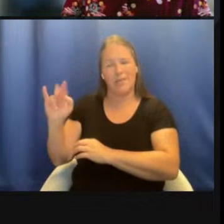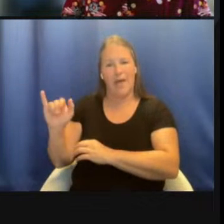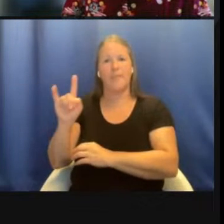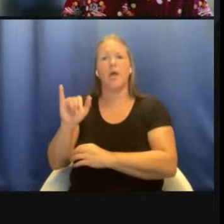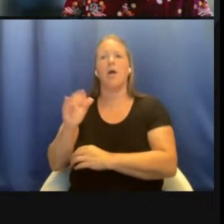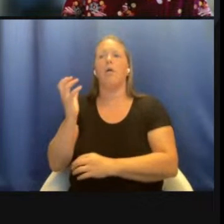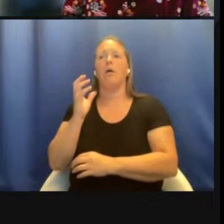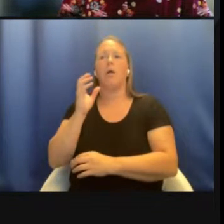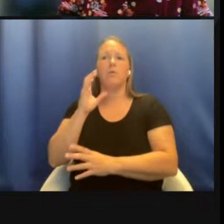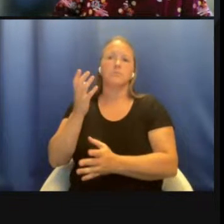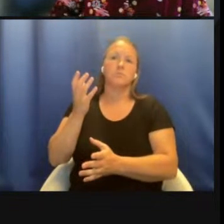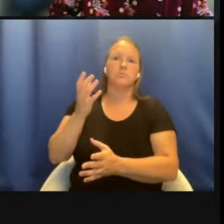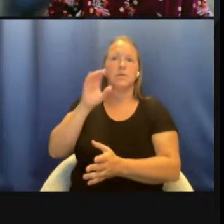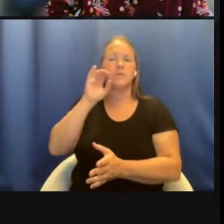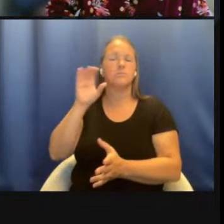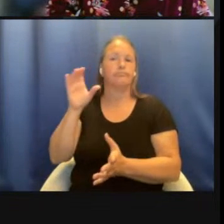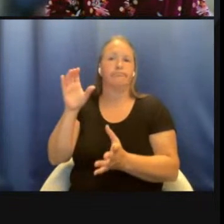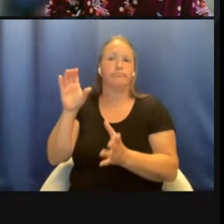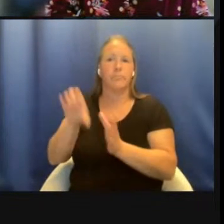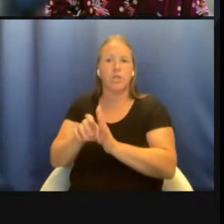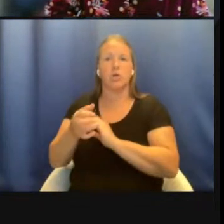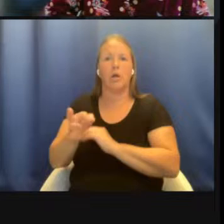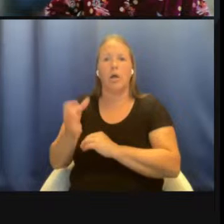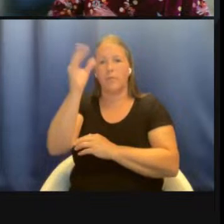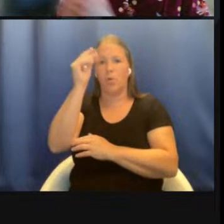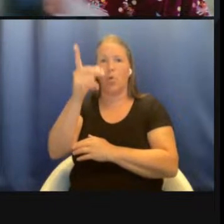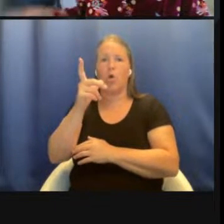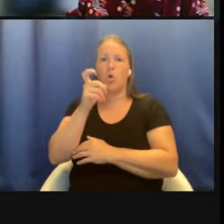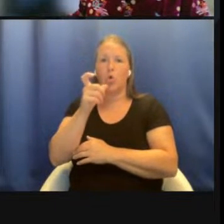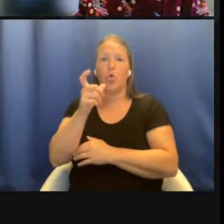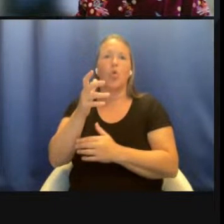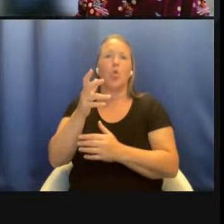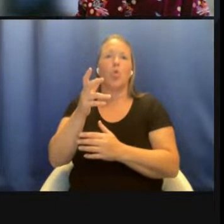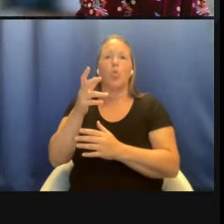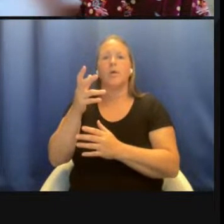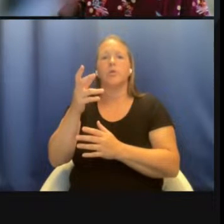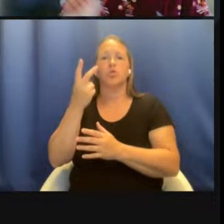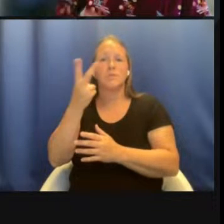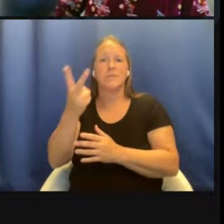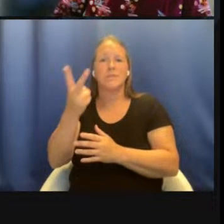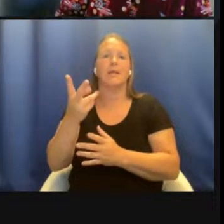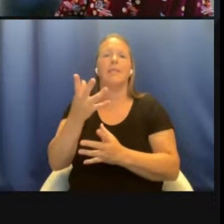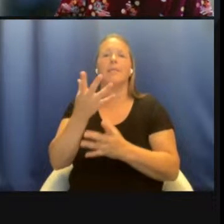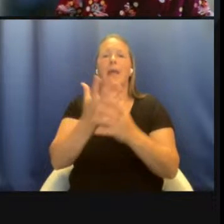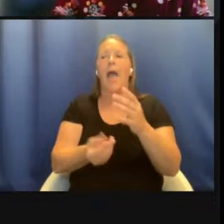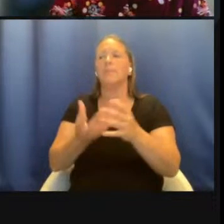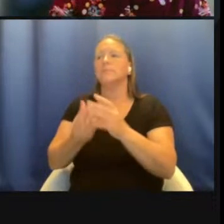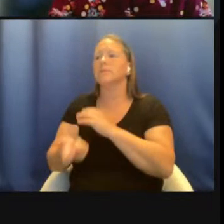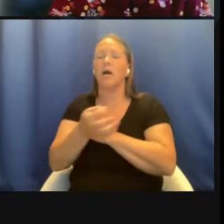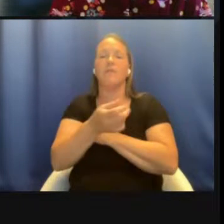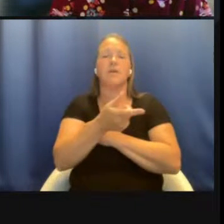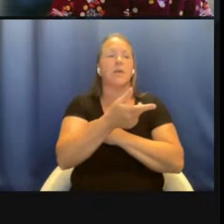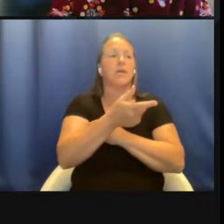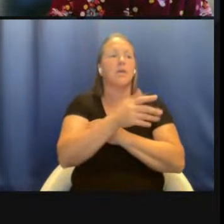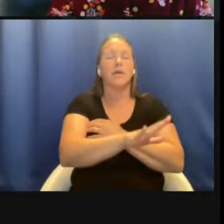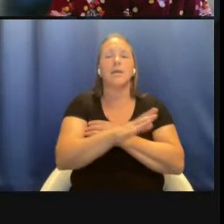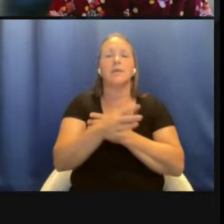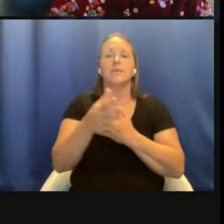tremendous presence of the Pattersons and a tremendous absence of his parents. And yet Elizabeth pins every